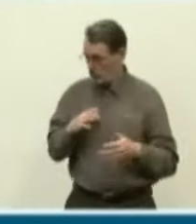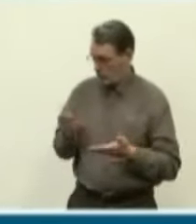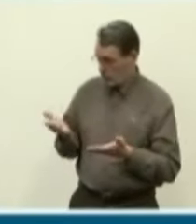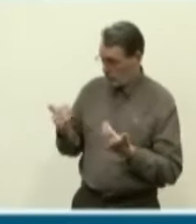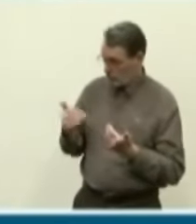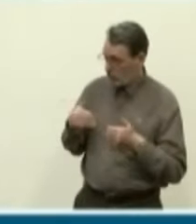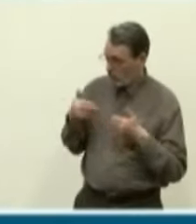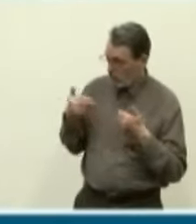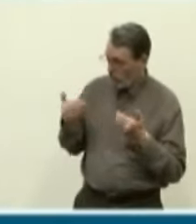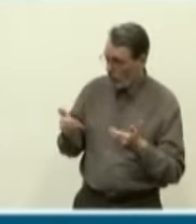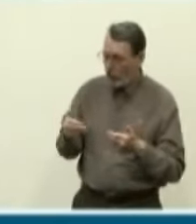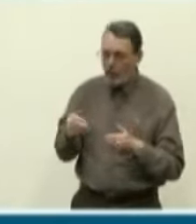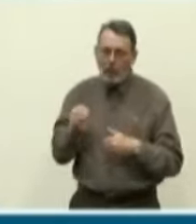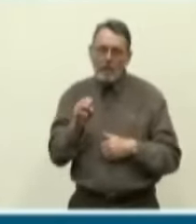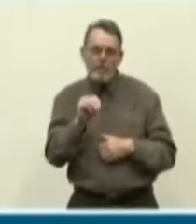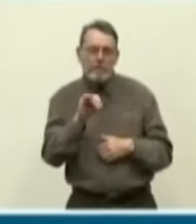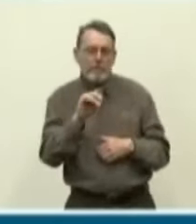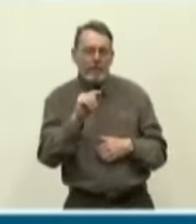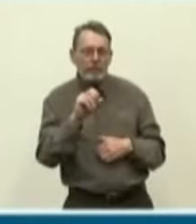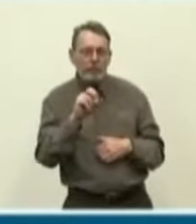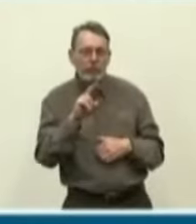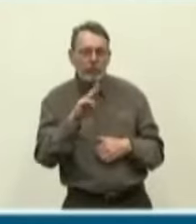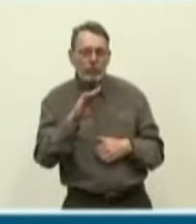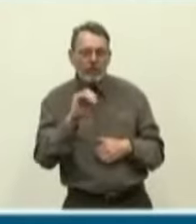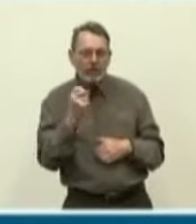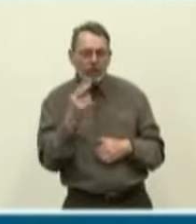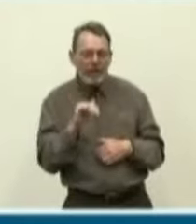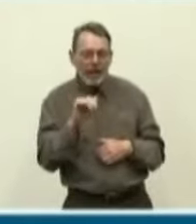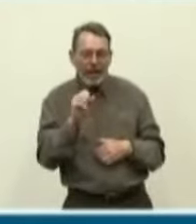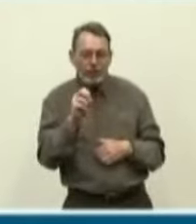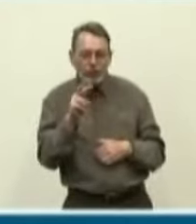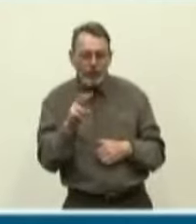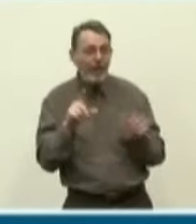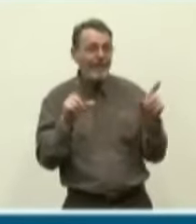It's going to be a Mitsubishi SUV with a license plate of.